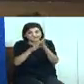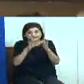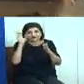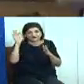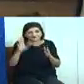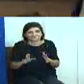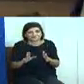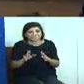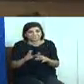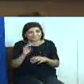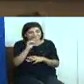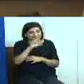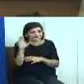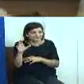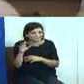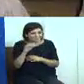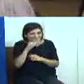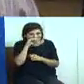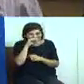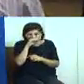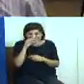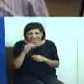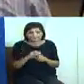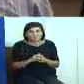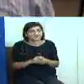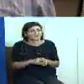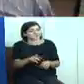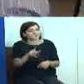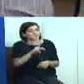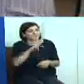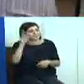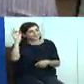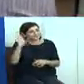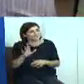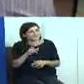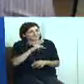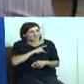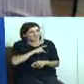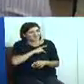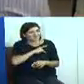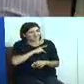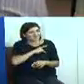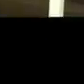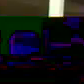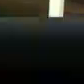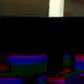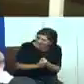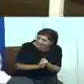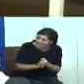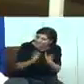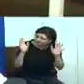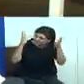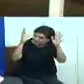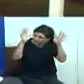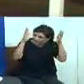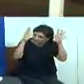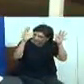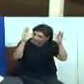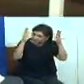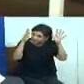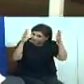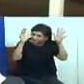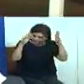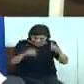Churches, Pastor Keith Mozingo, fully installed and famous.